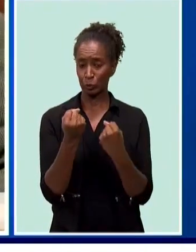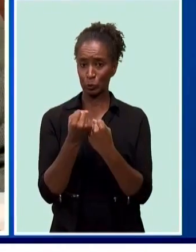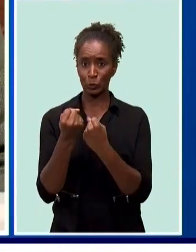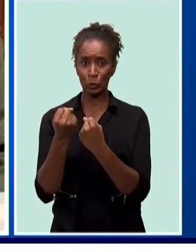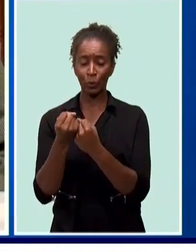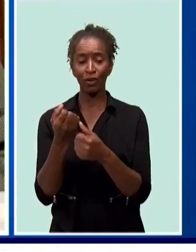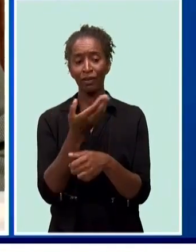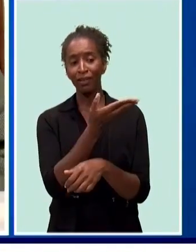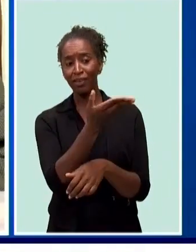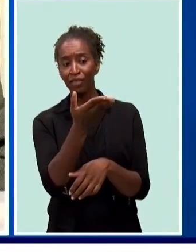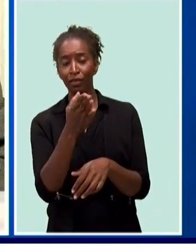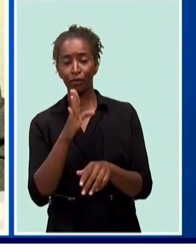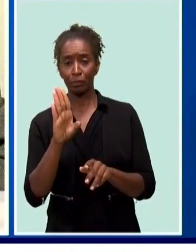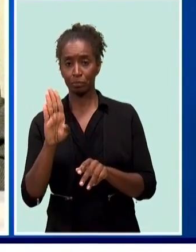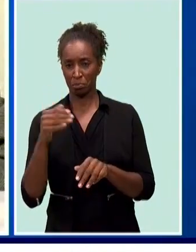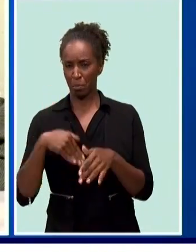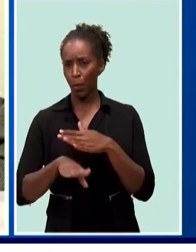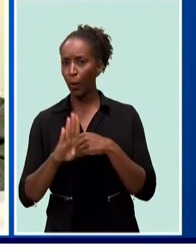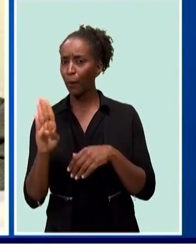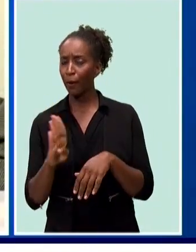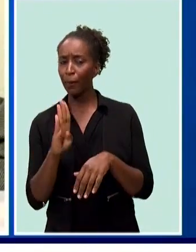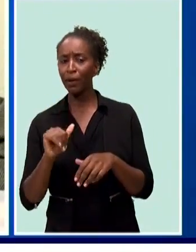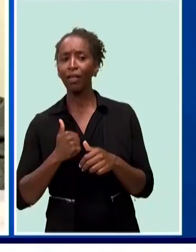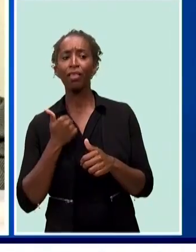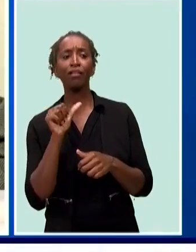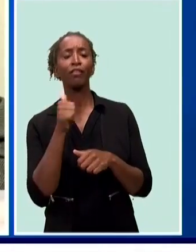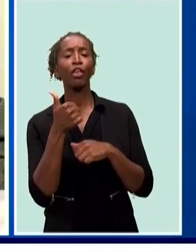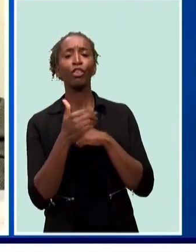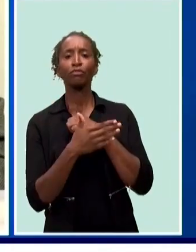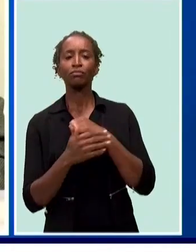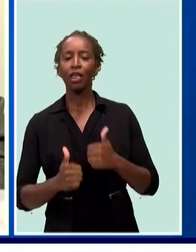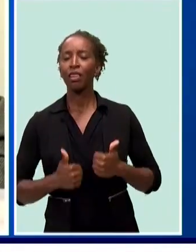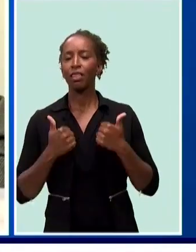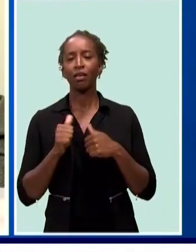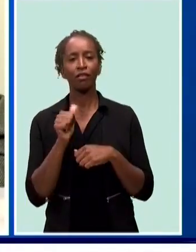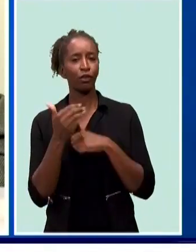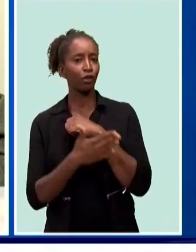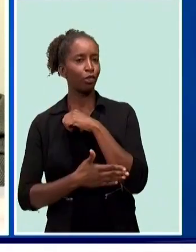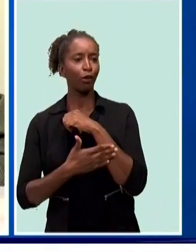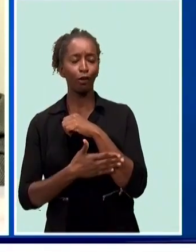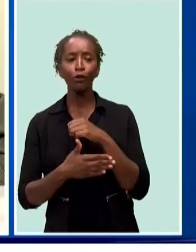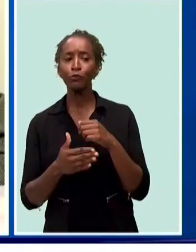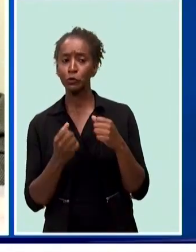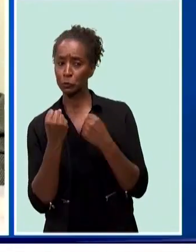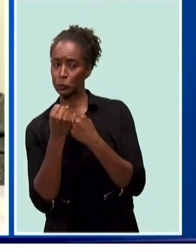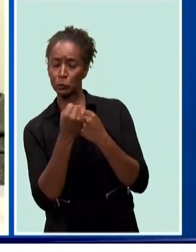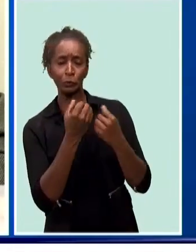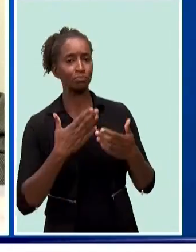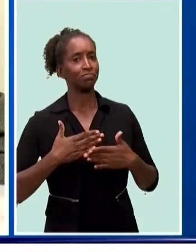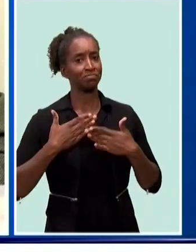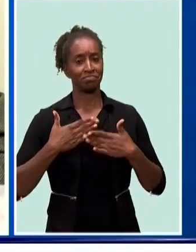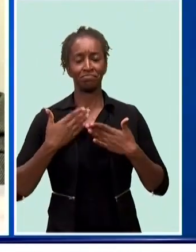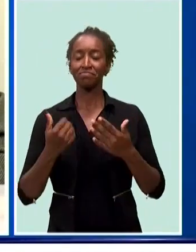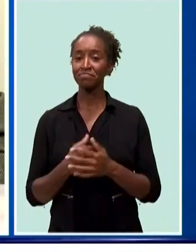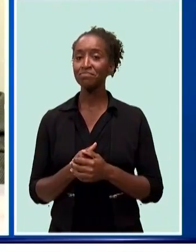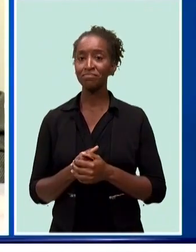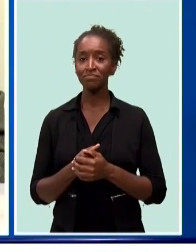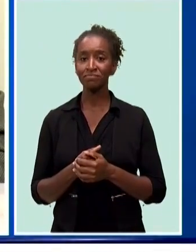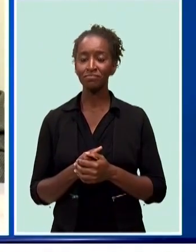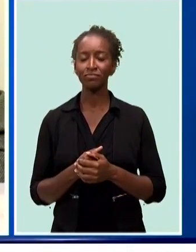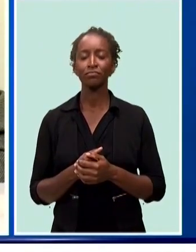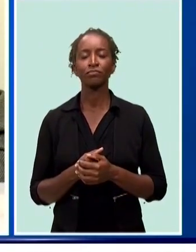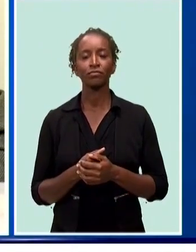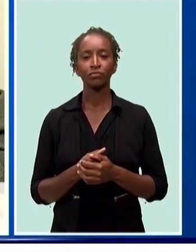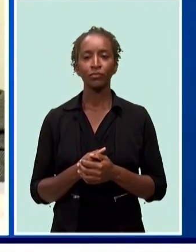We have this saying that children are our future, but they are our present as well. And when you think of, you made the suggestion